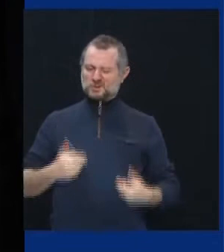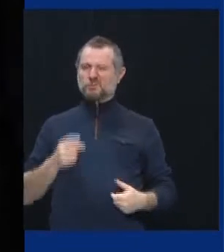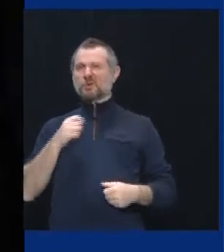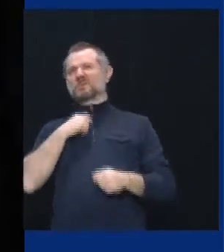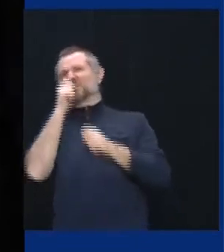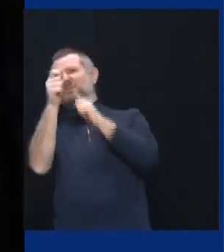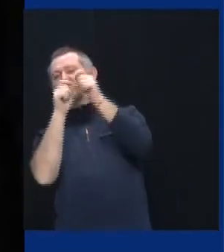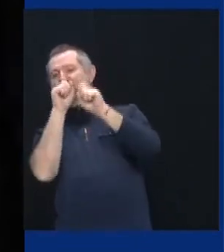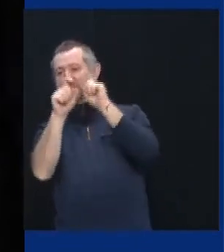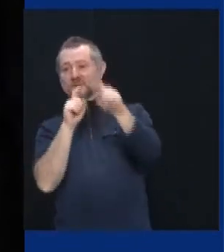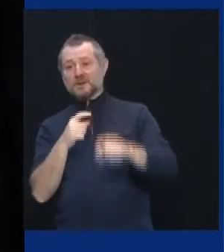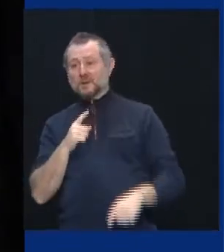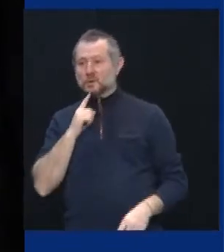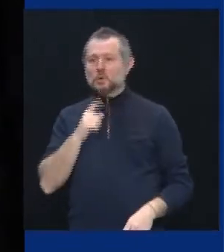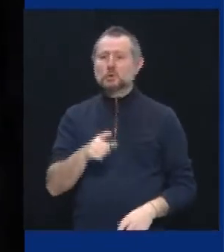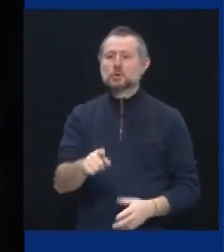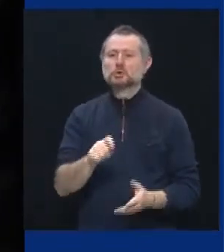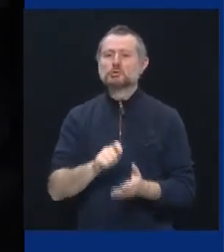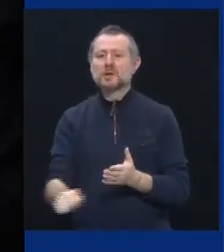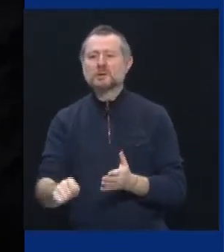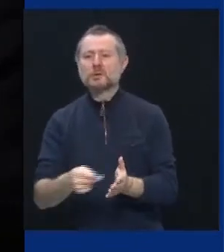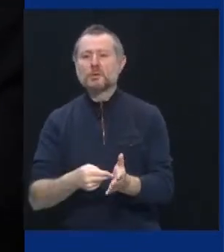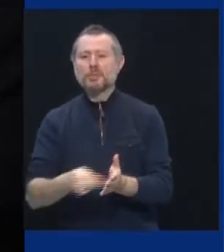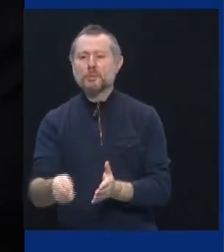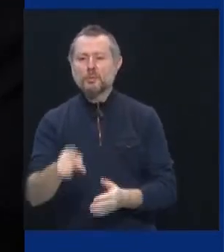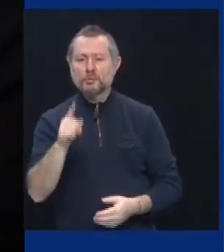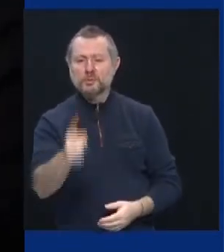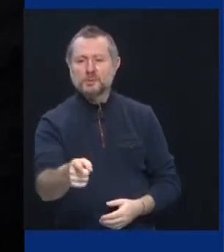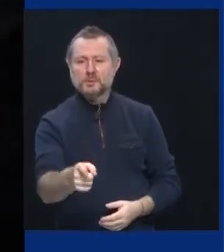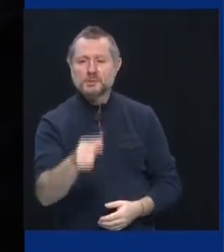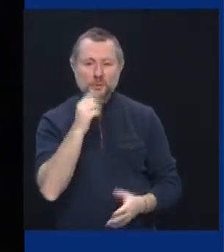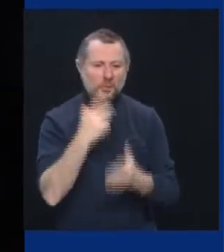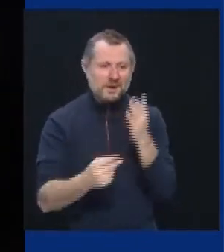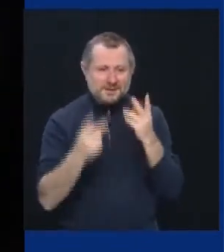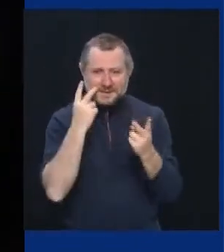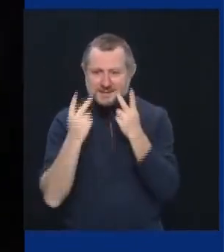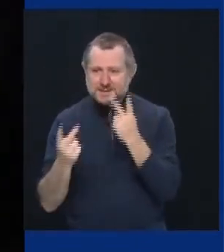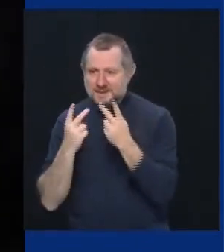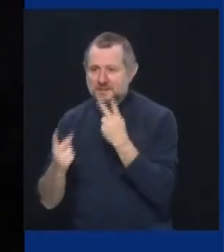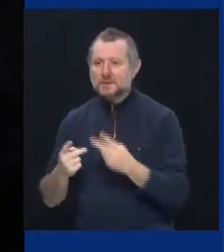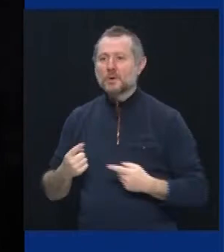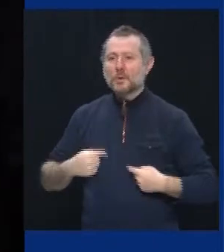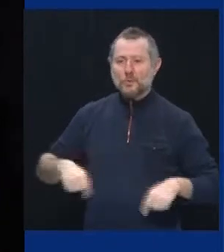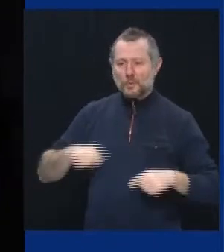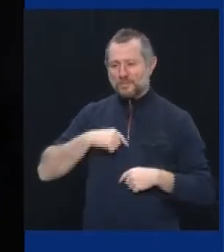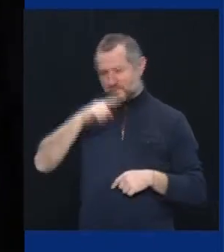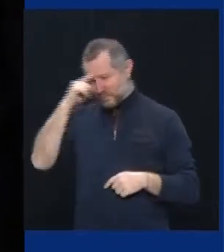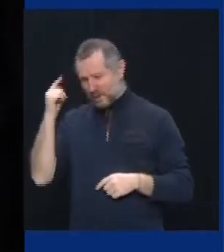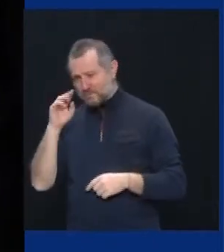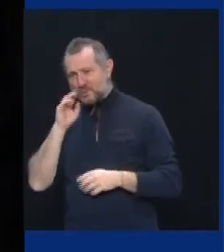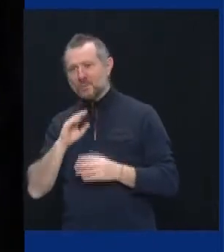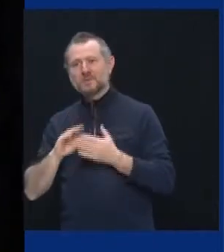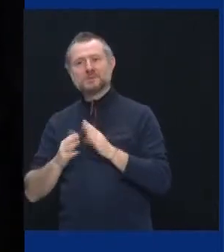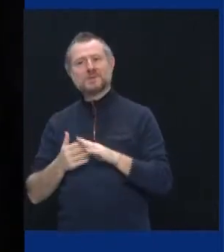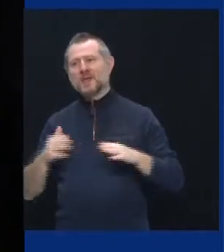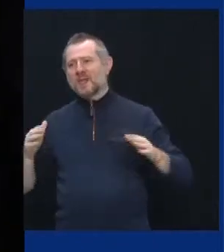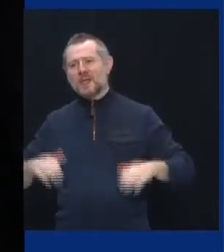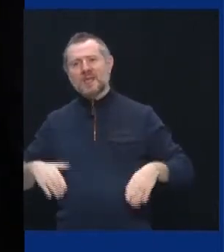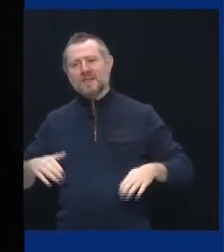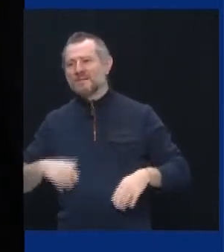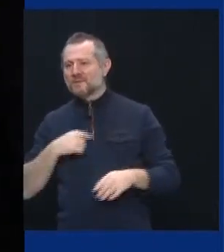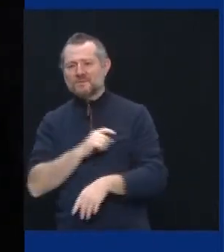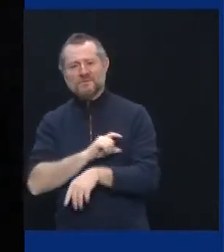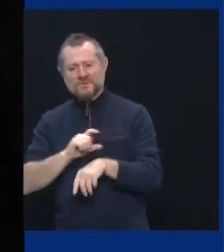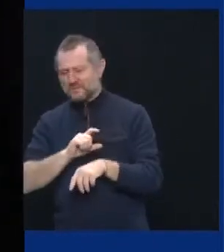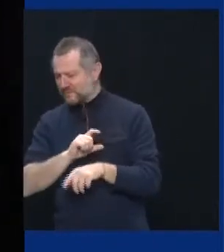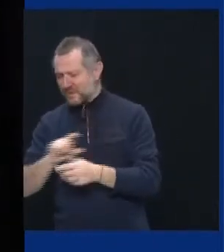truth about what's happening here. We didn't have the vaccine. We did not have the vaccine. I